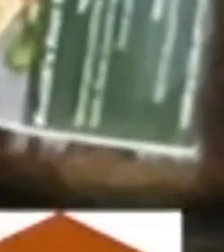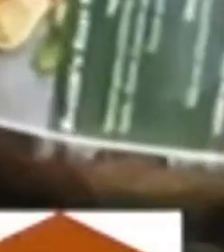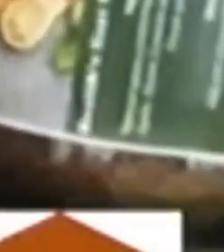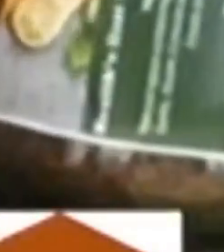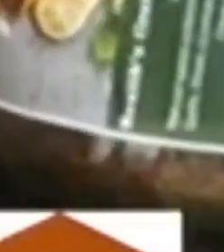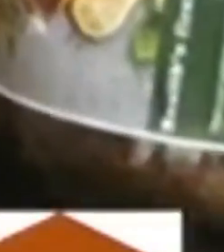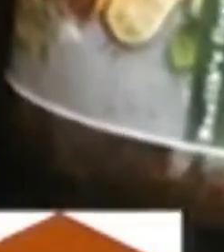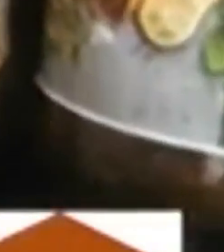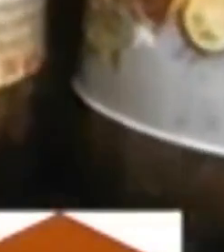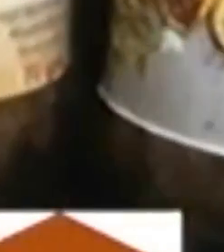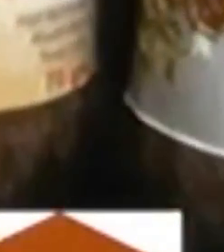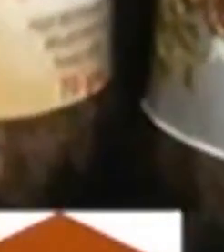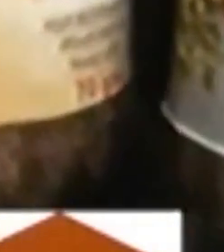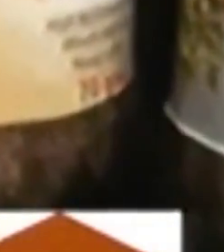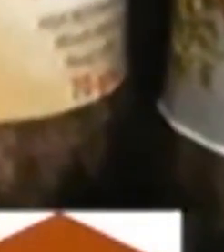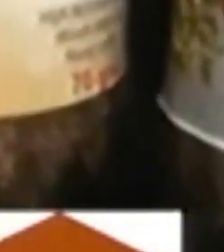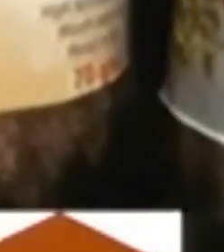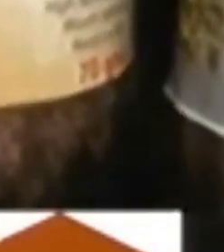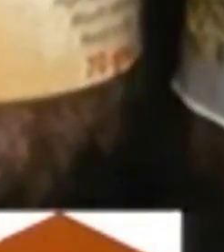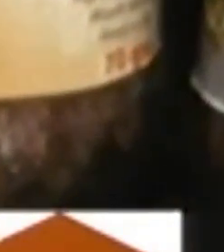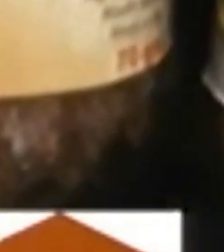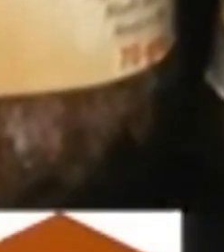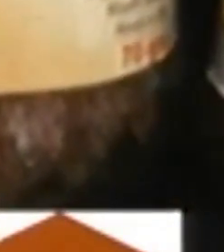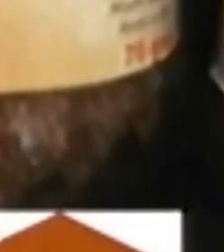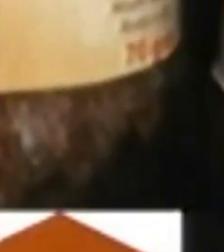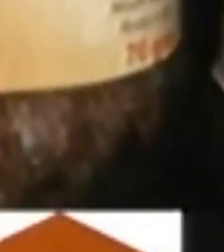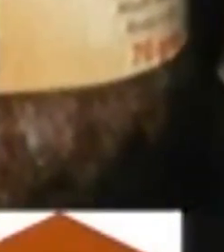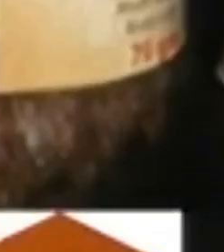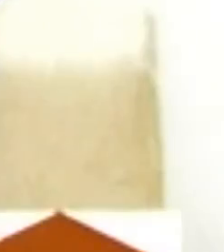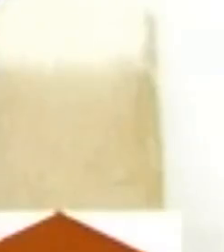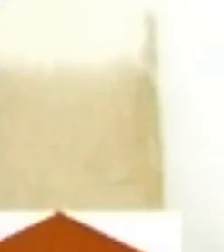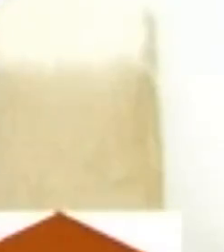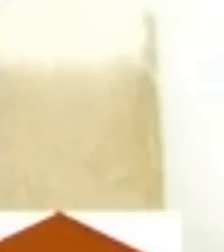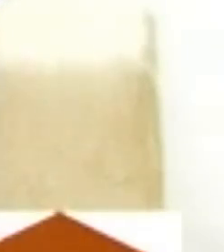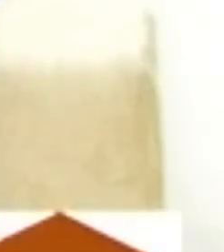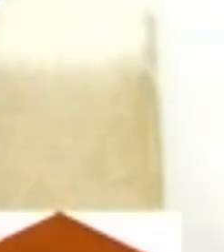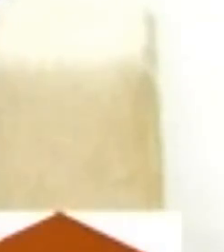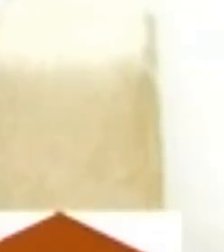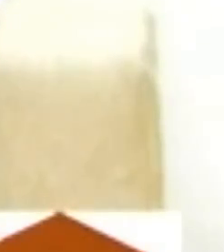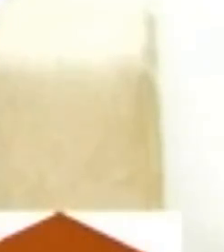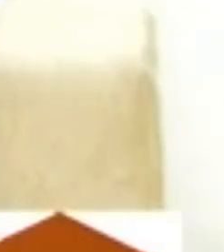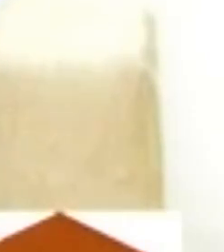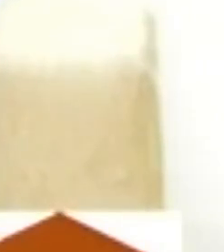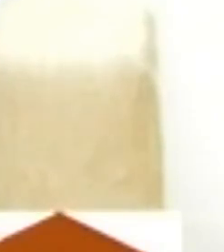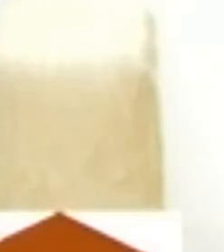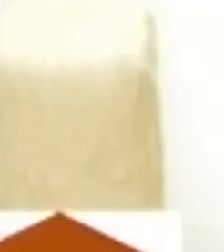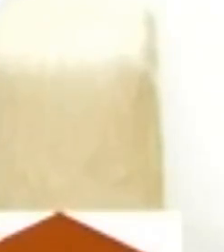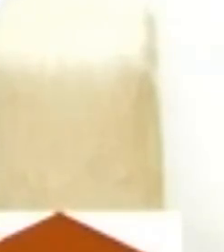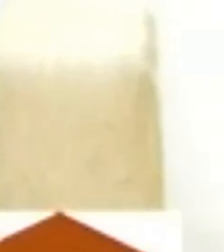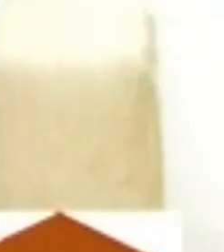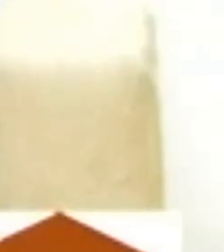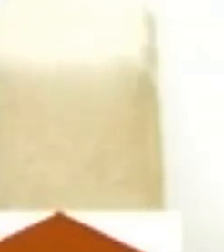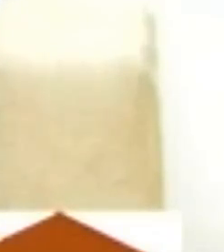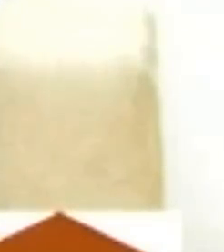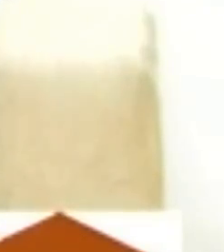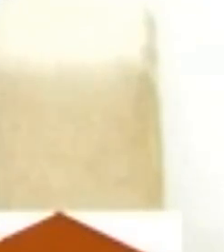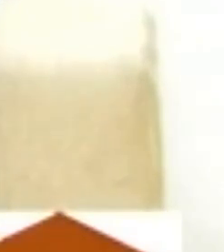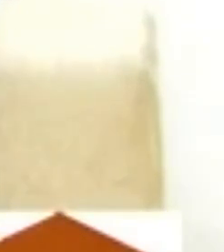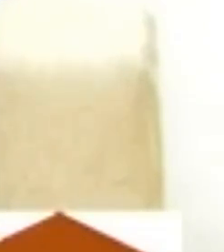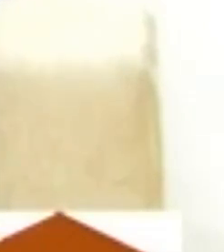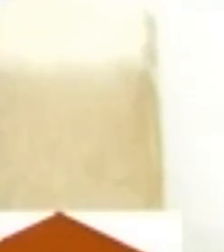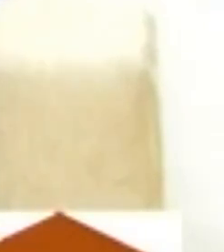am cooking. He said, no, you need to cook. I said, I'm going to cook. It's always being said in business, know your competitor weakness for you to